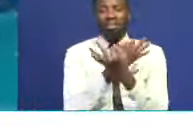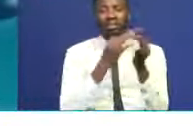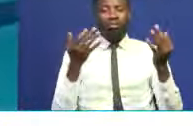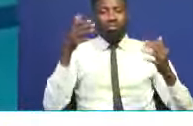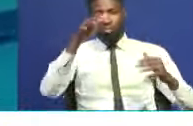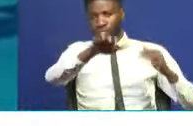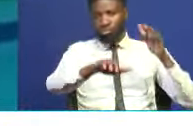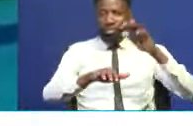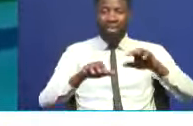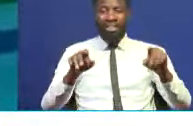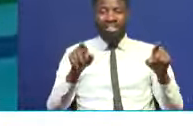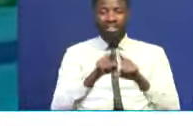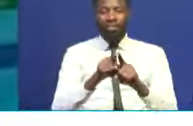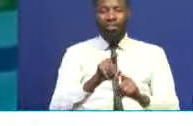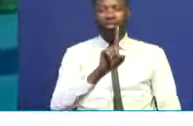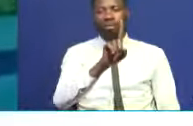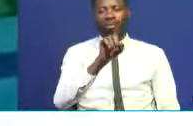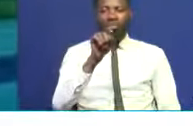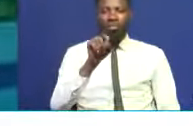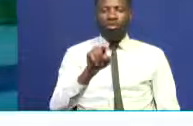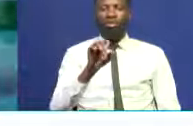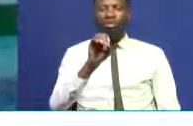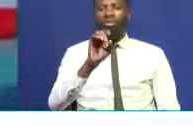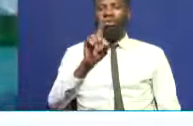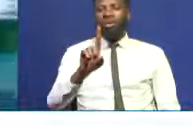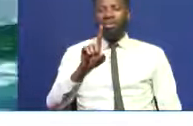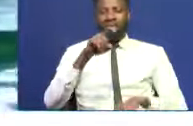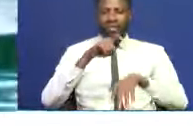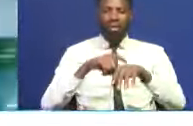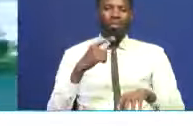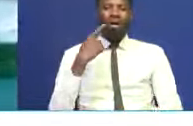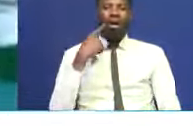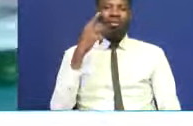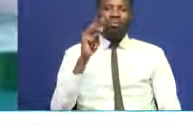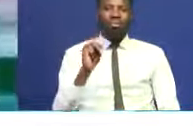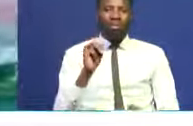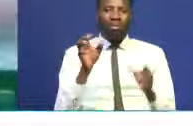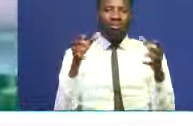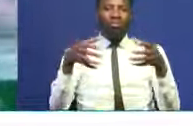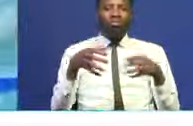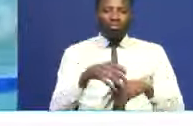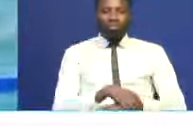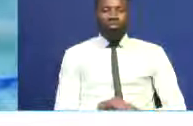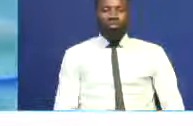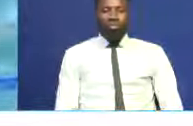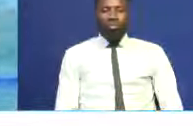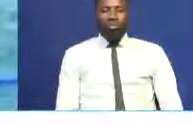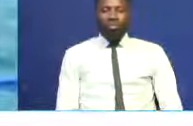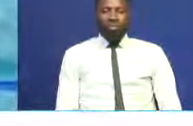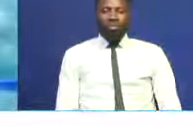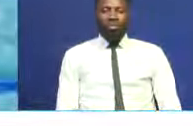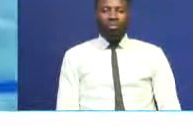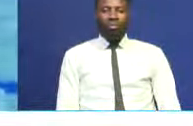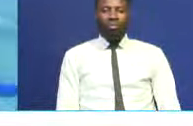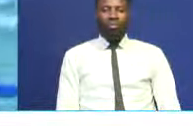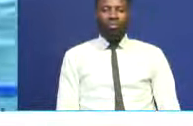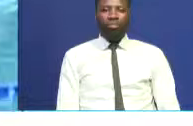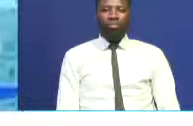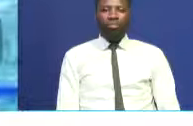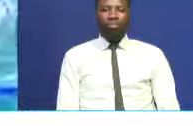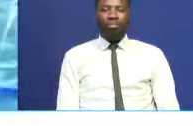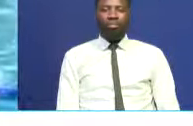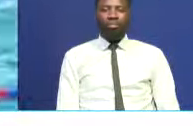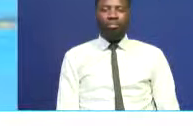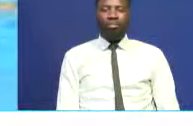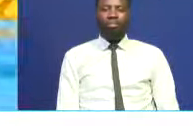minute 01.55 seconds in the 100 meters event. To react, and that might be Hira really pushing the